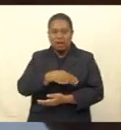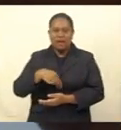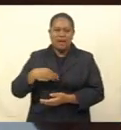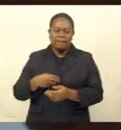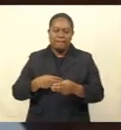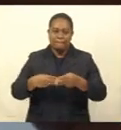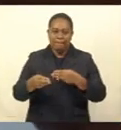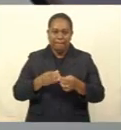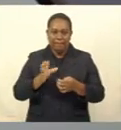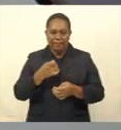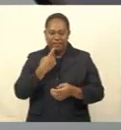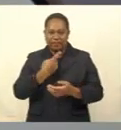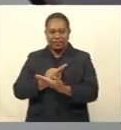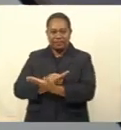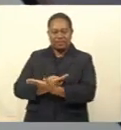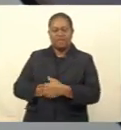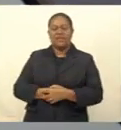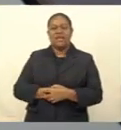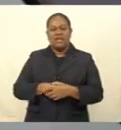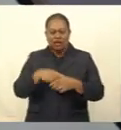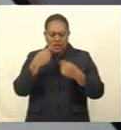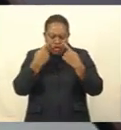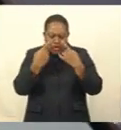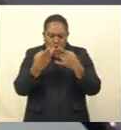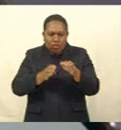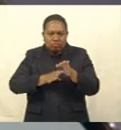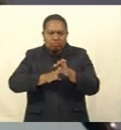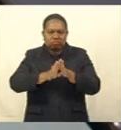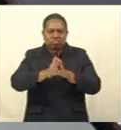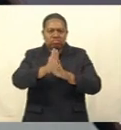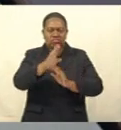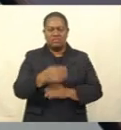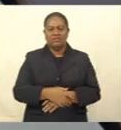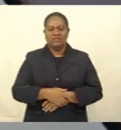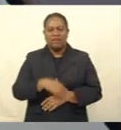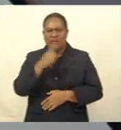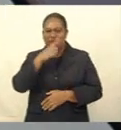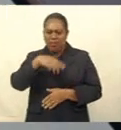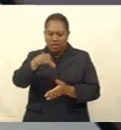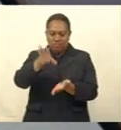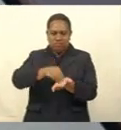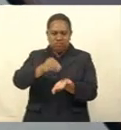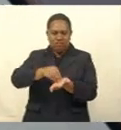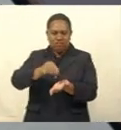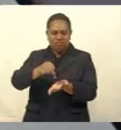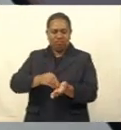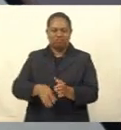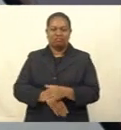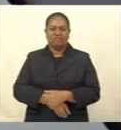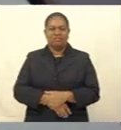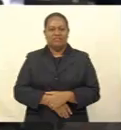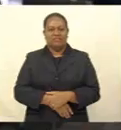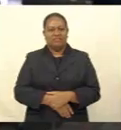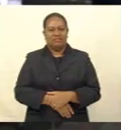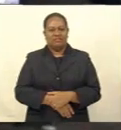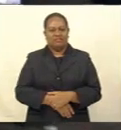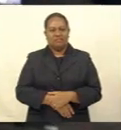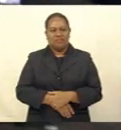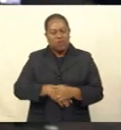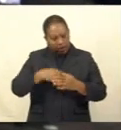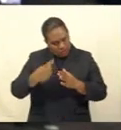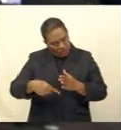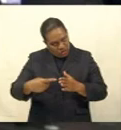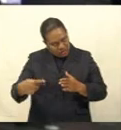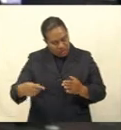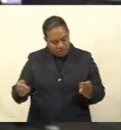Prasad says they have seen an increase in downloads in the past week. Which is good, and we continue to push it across